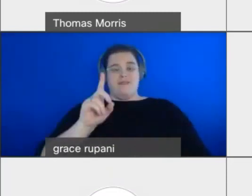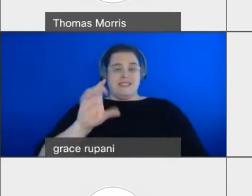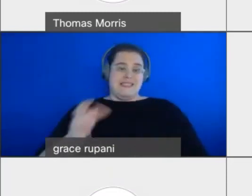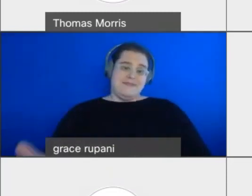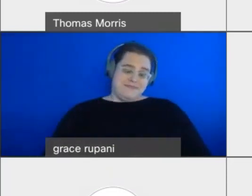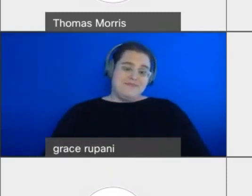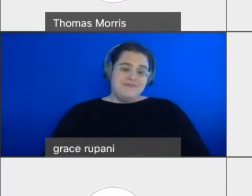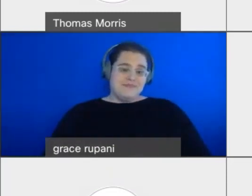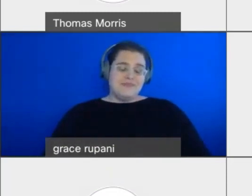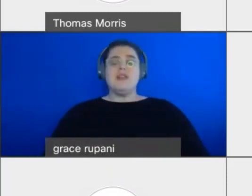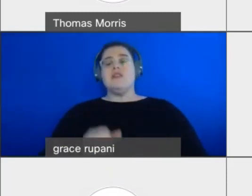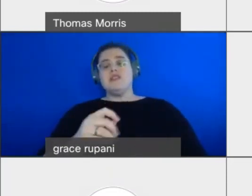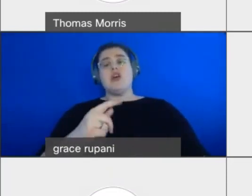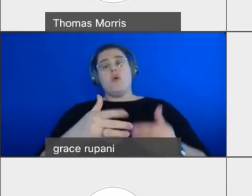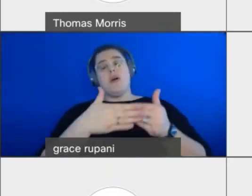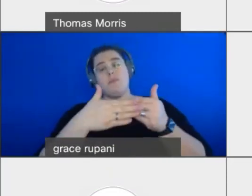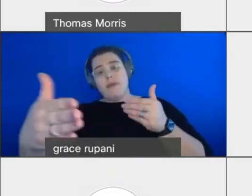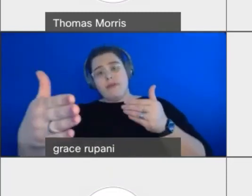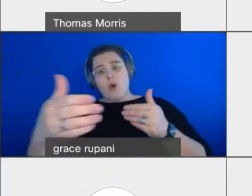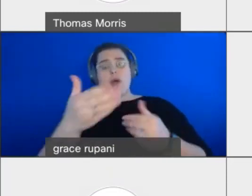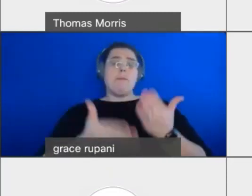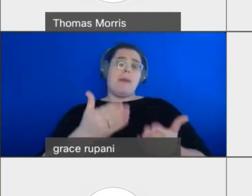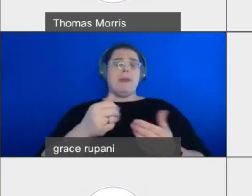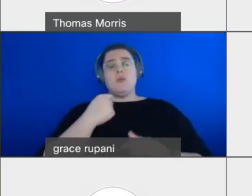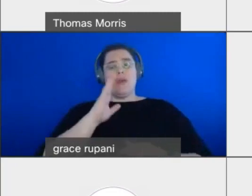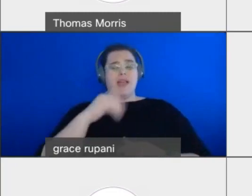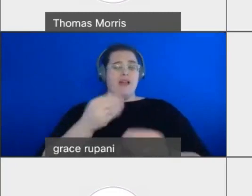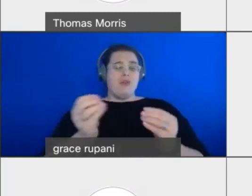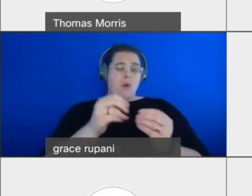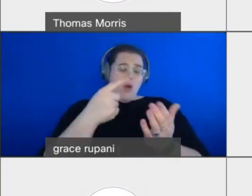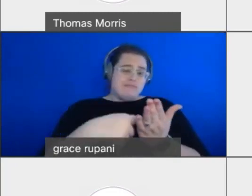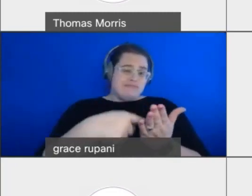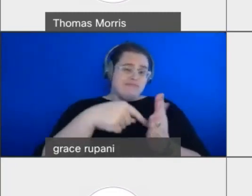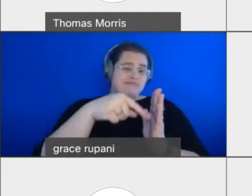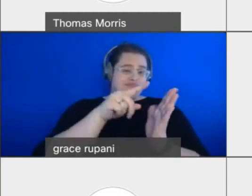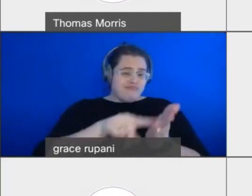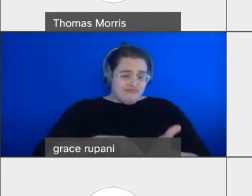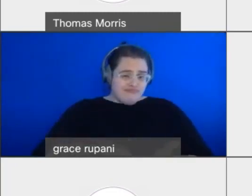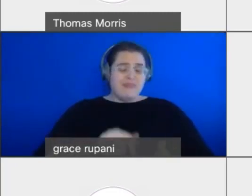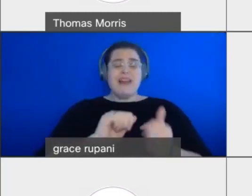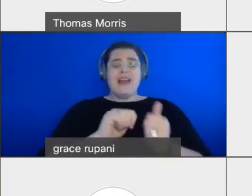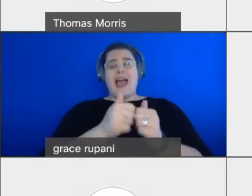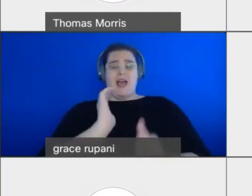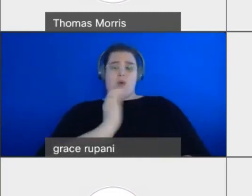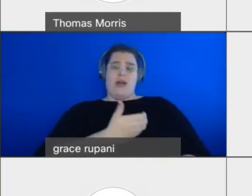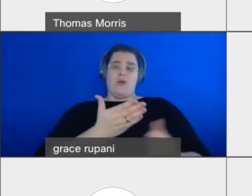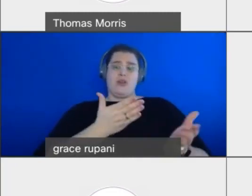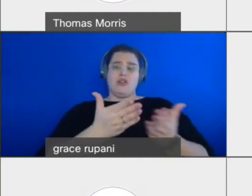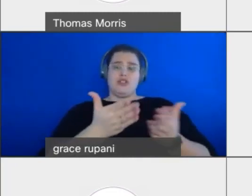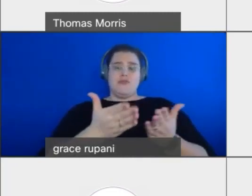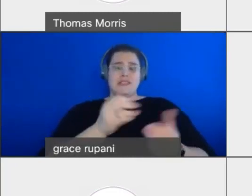discussions together about how we can even reimagine our services in terms of how people